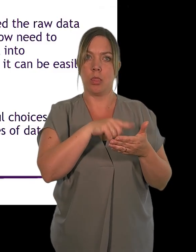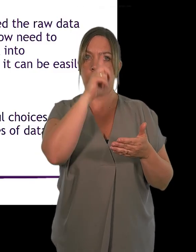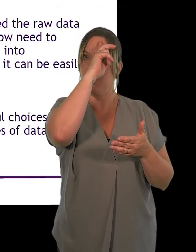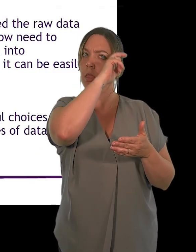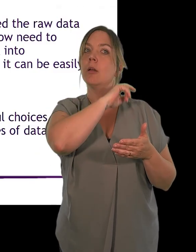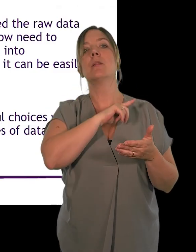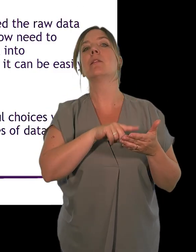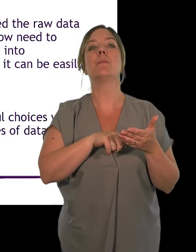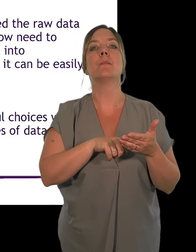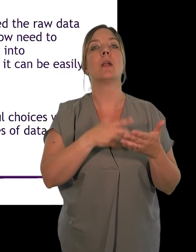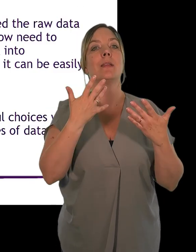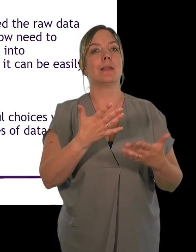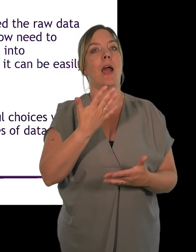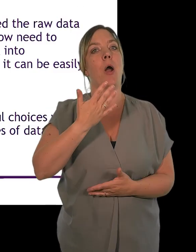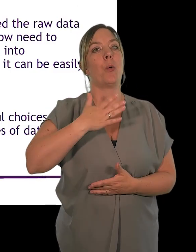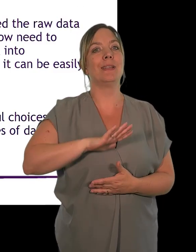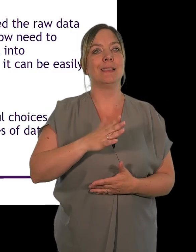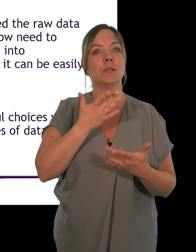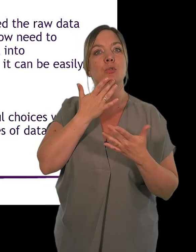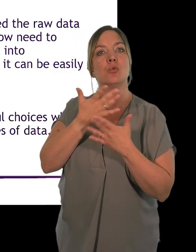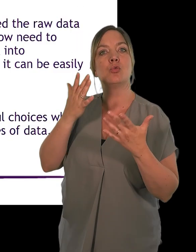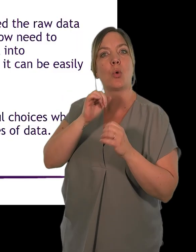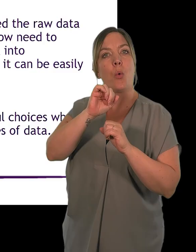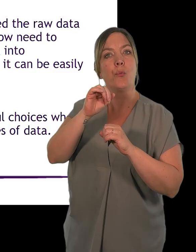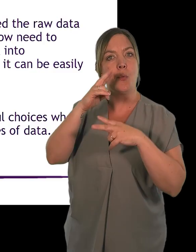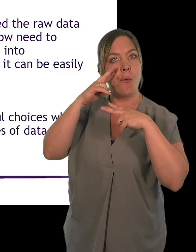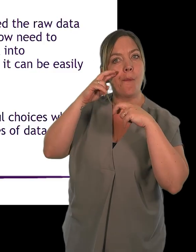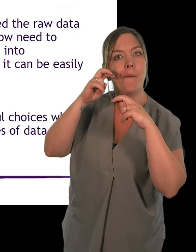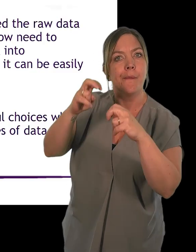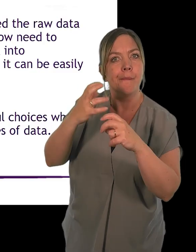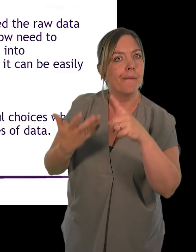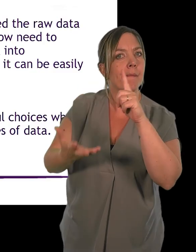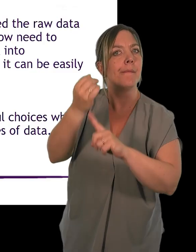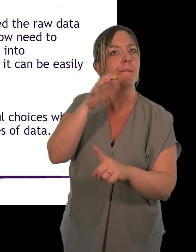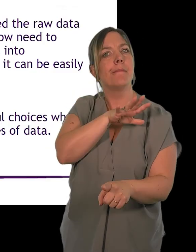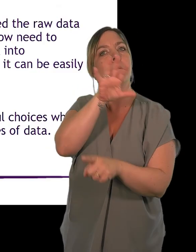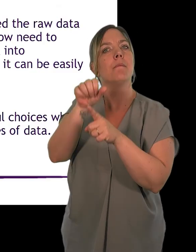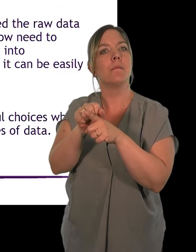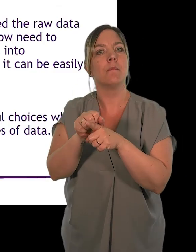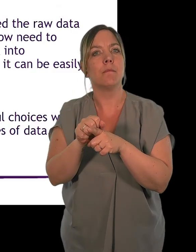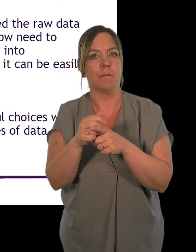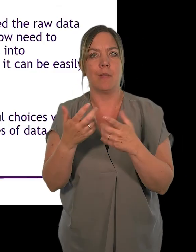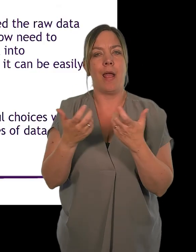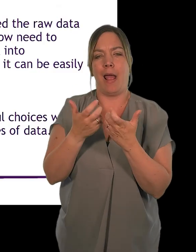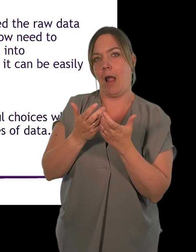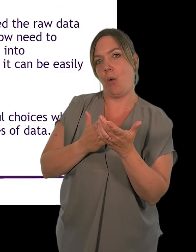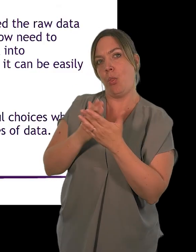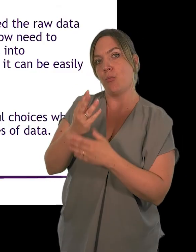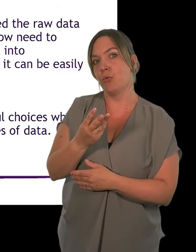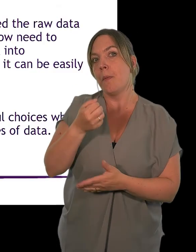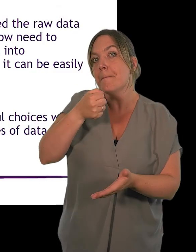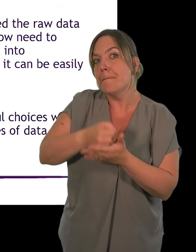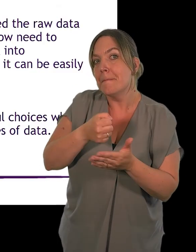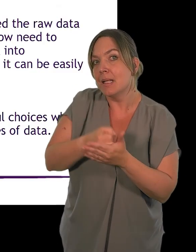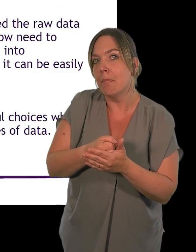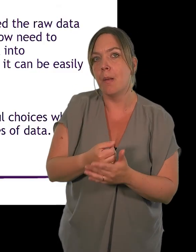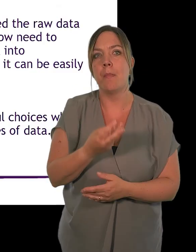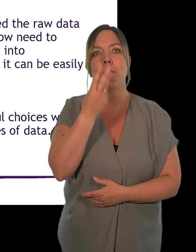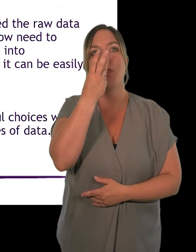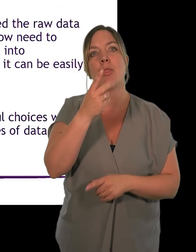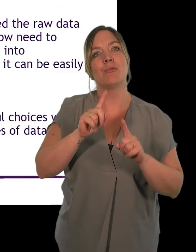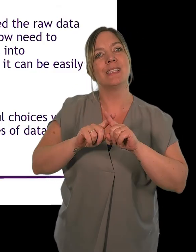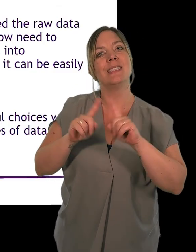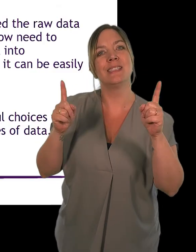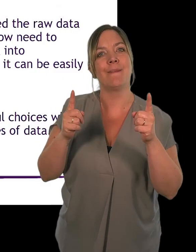your findings using a minimum of 3 different types of diagrammatical forms. Now that you